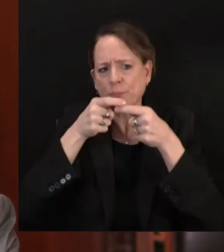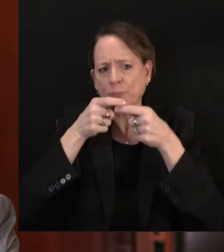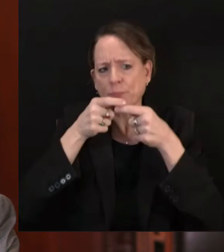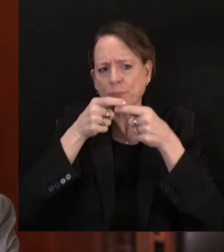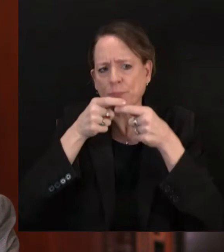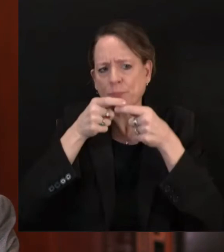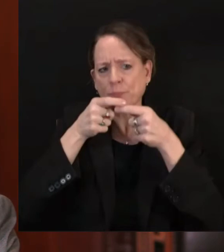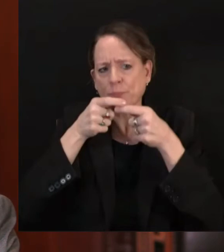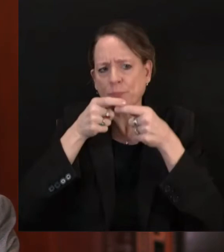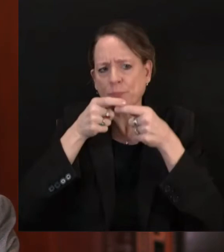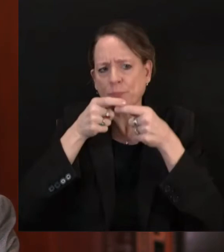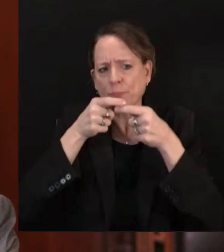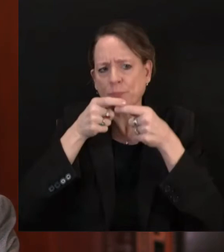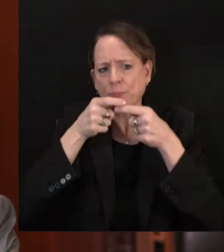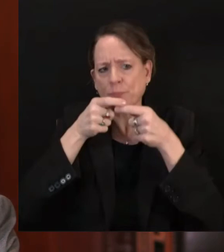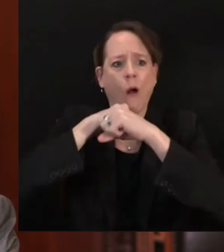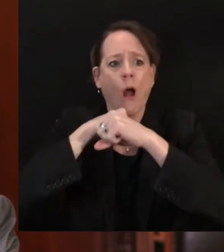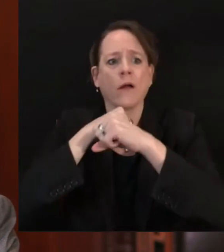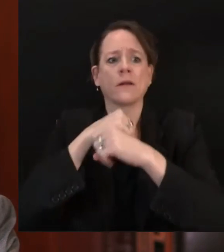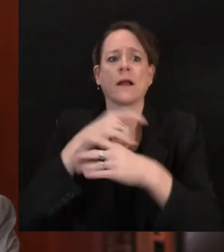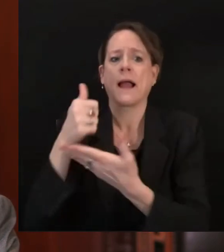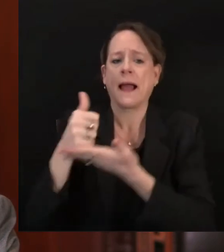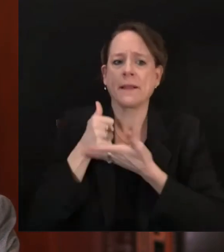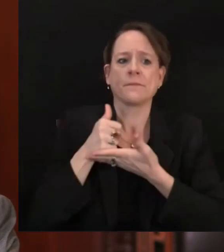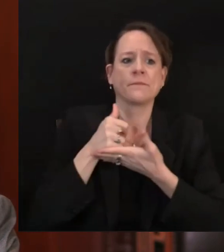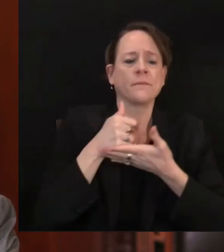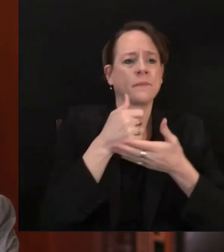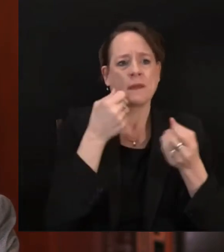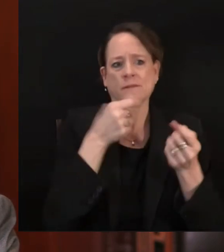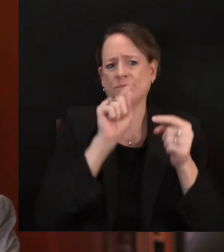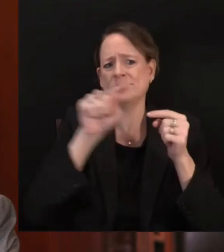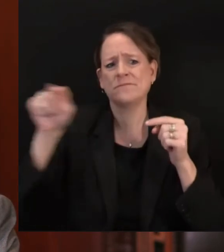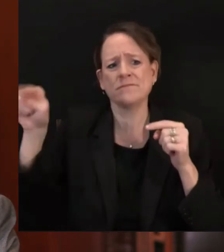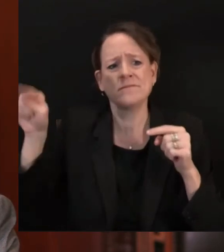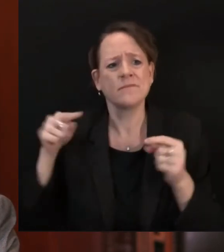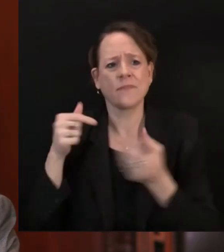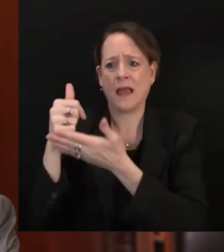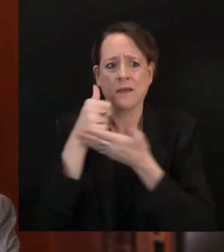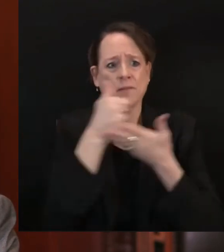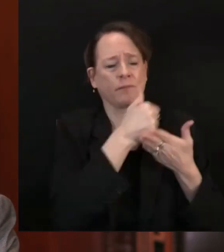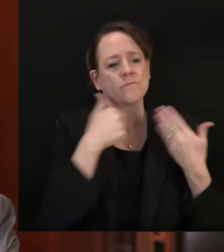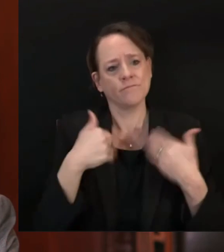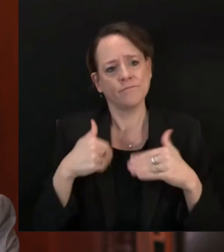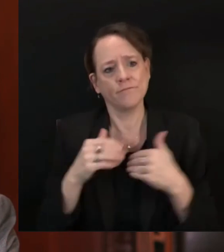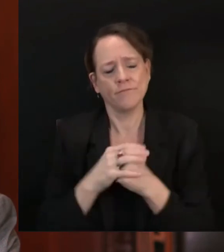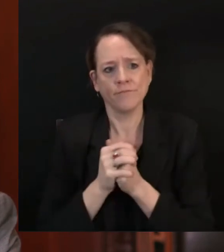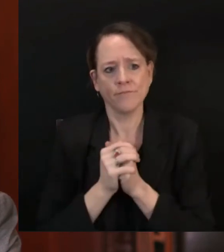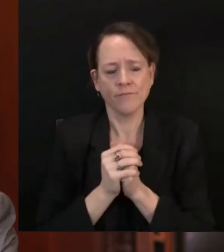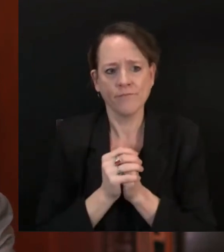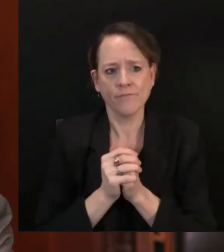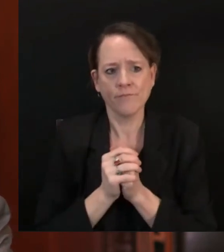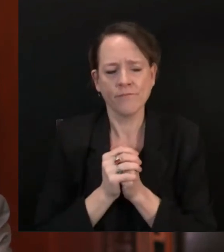all this work isn't enough when we know that getting to a healthcare provider or a community testing